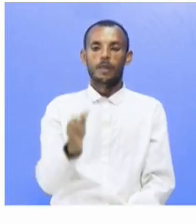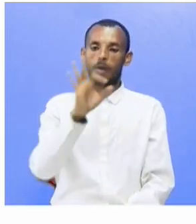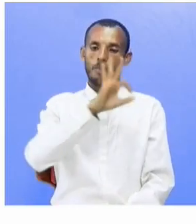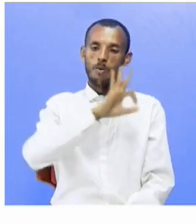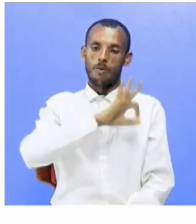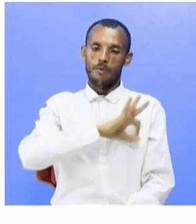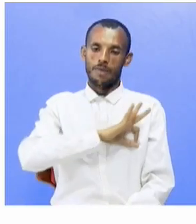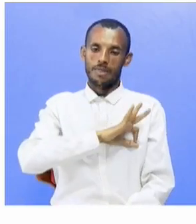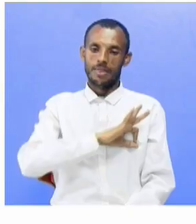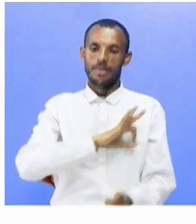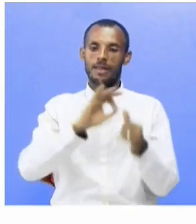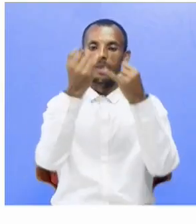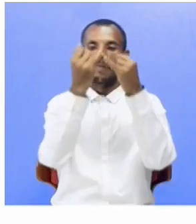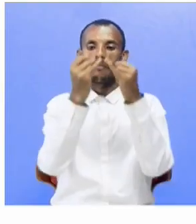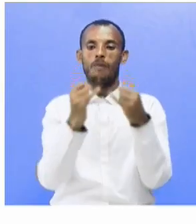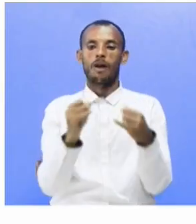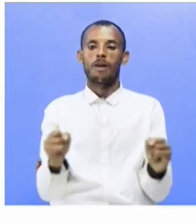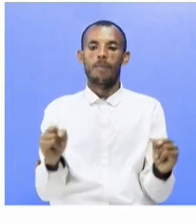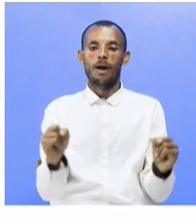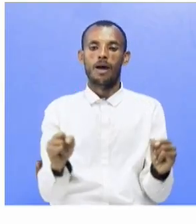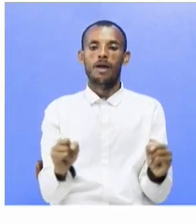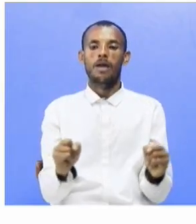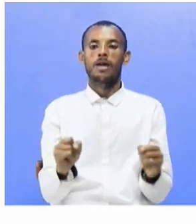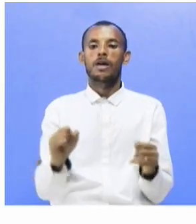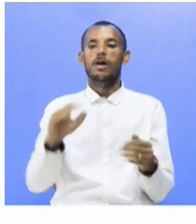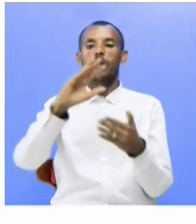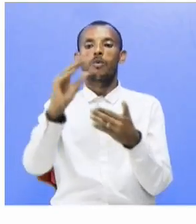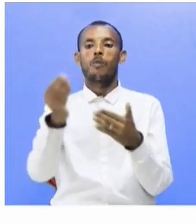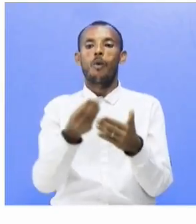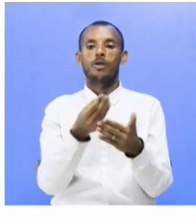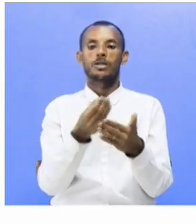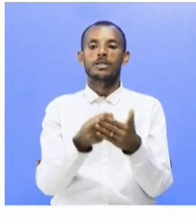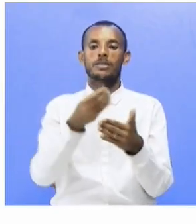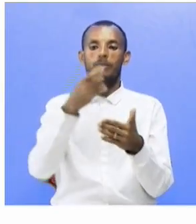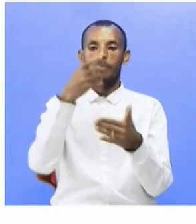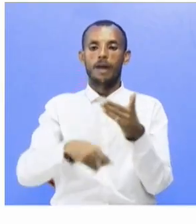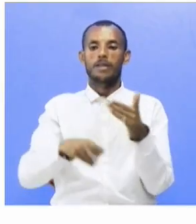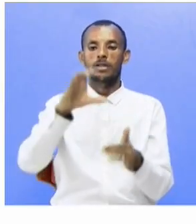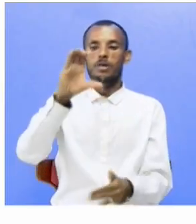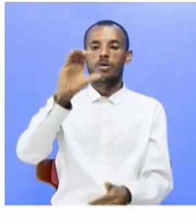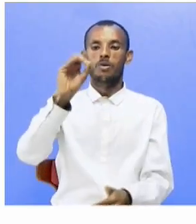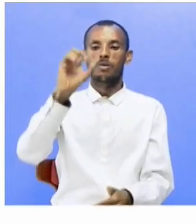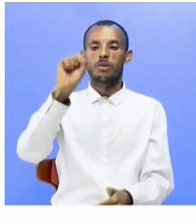divided by cost price times